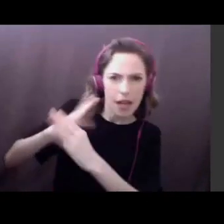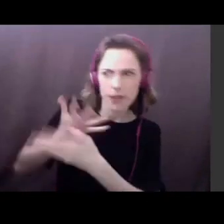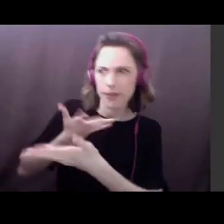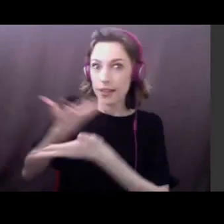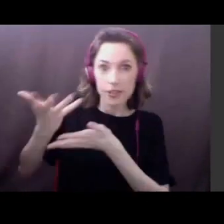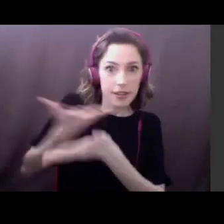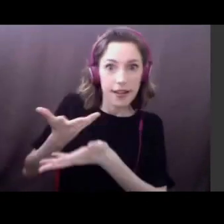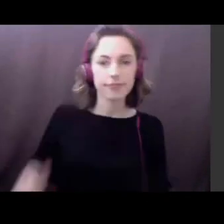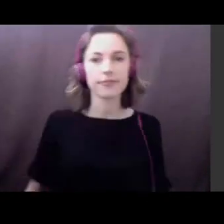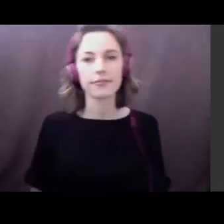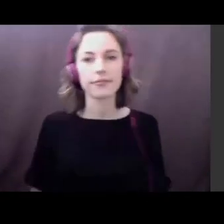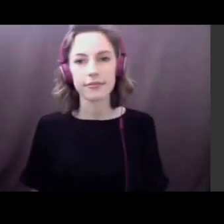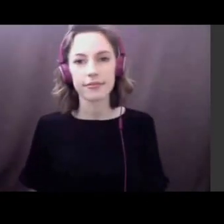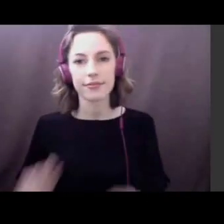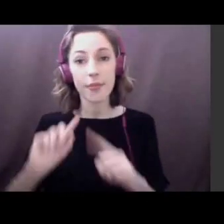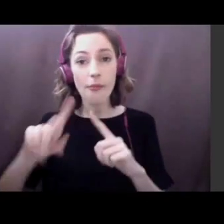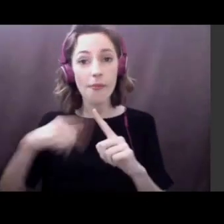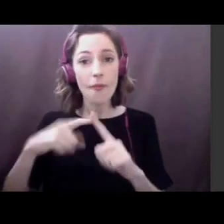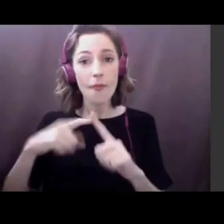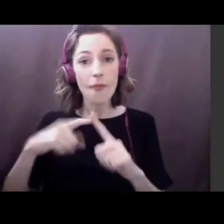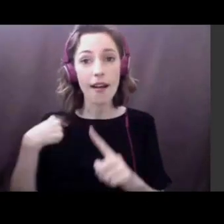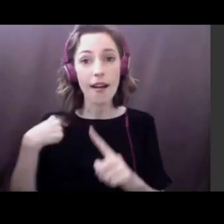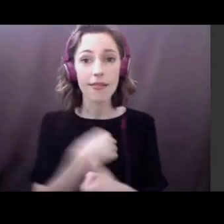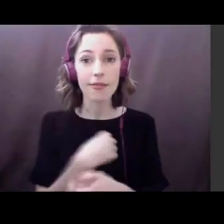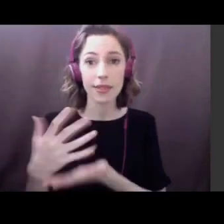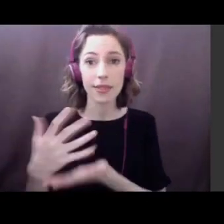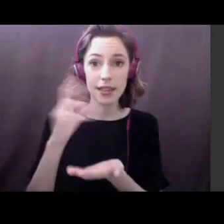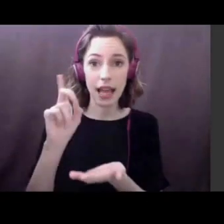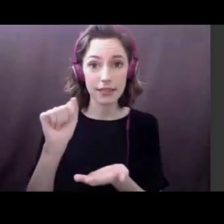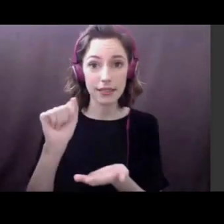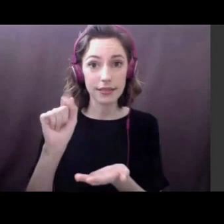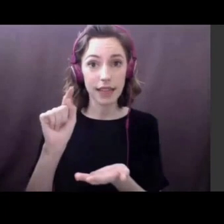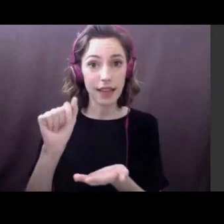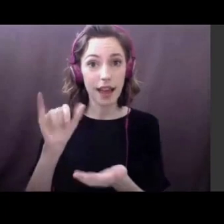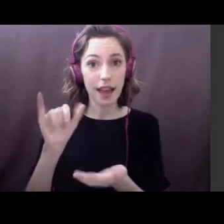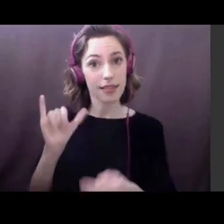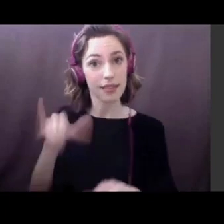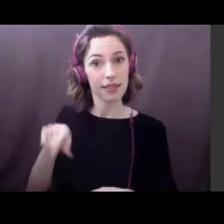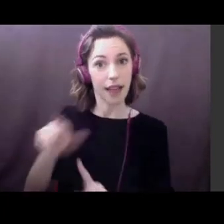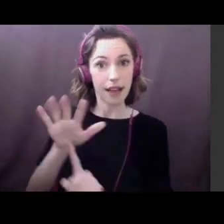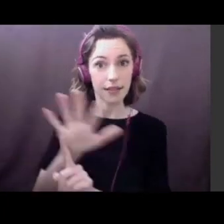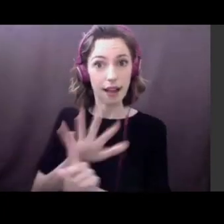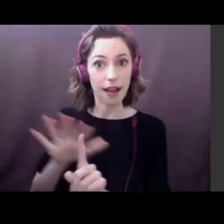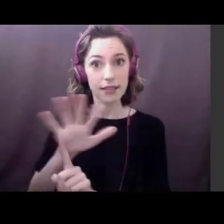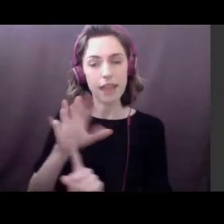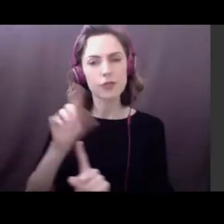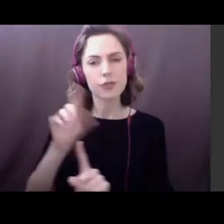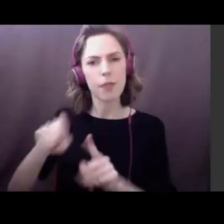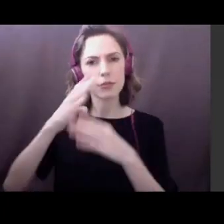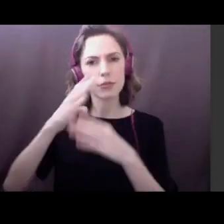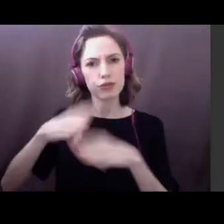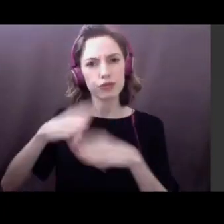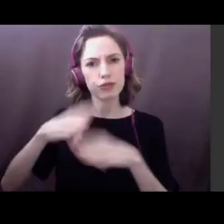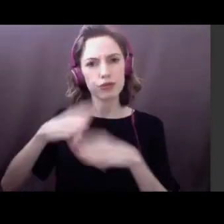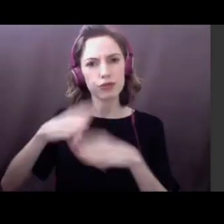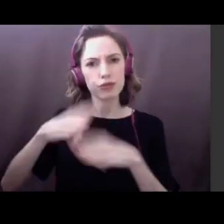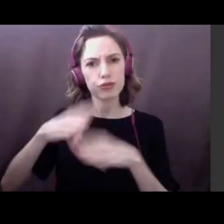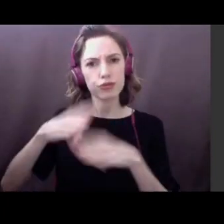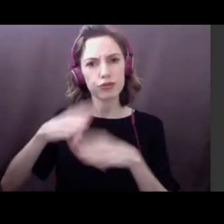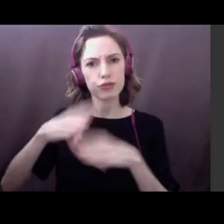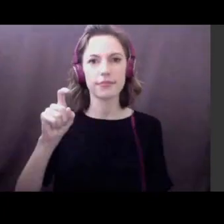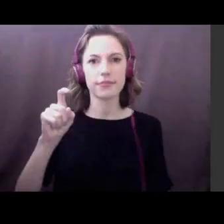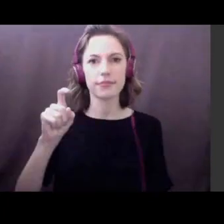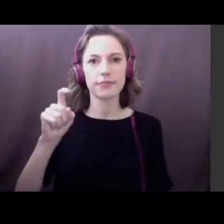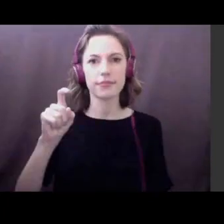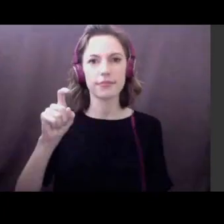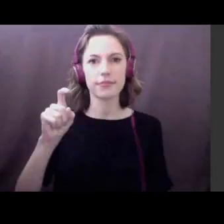model and then analyze them together. So when we talk about disability data collection in a social model framework, we're